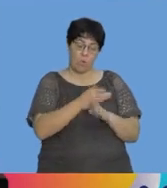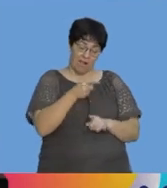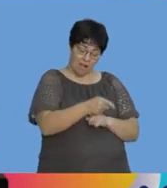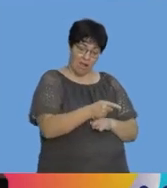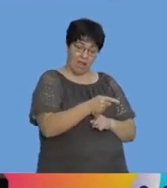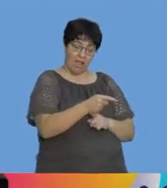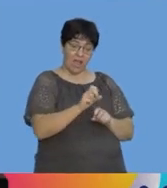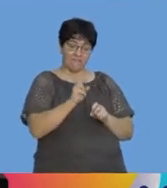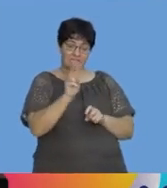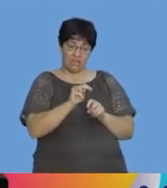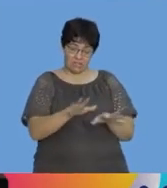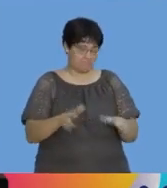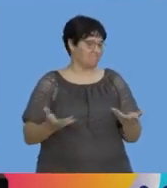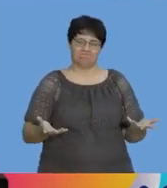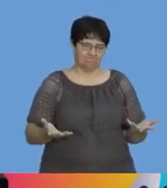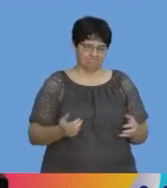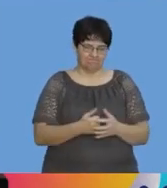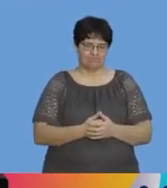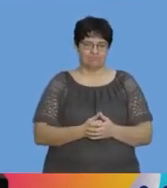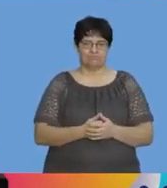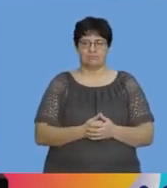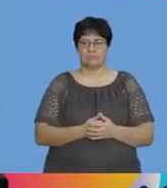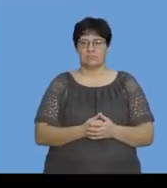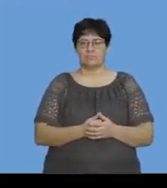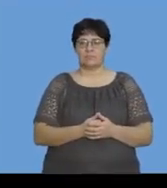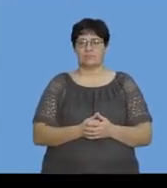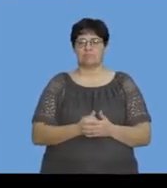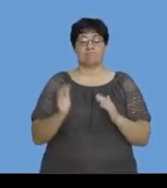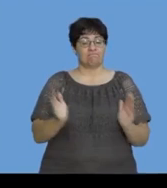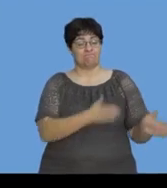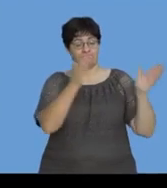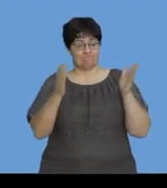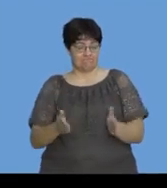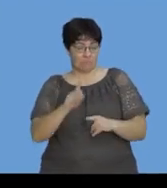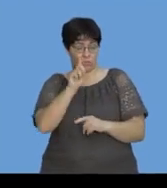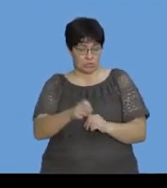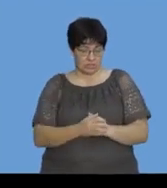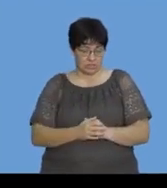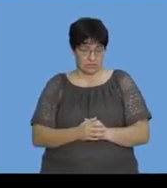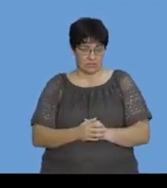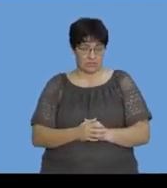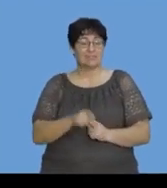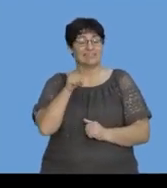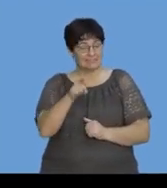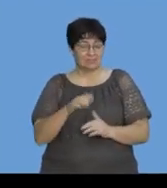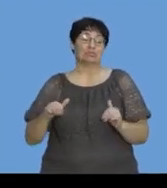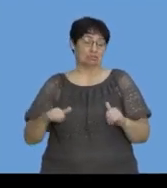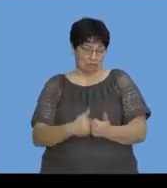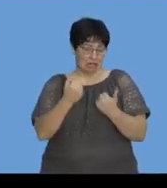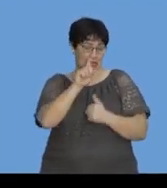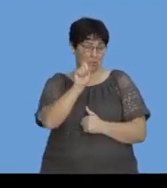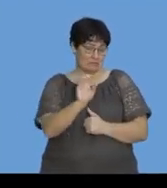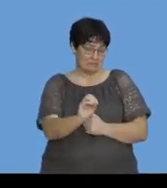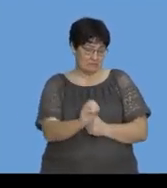do not work for viruses. Nice, easy question there. Right, next question. This is